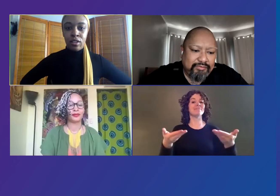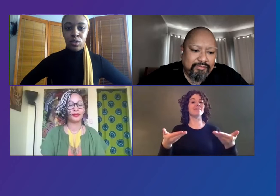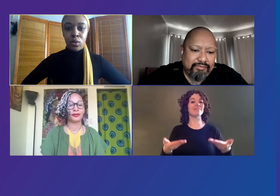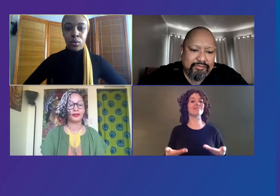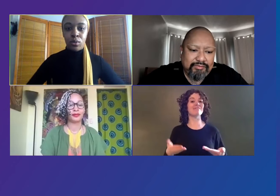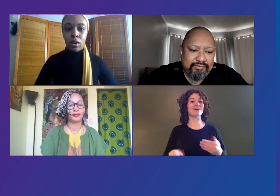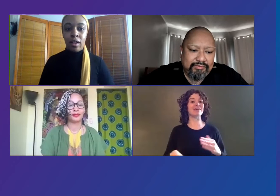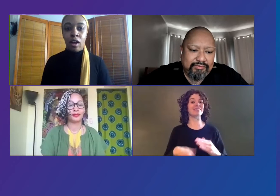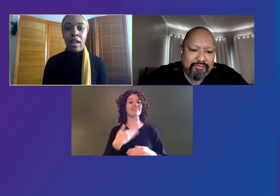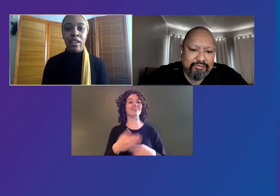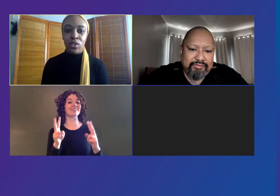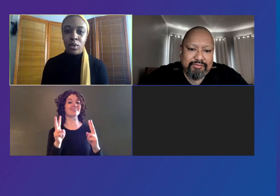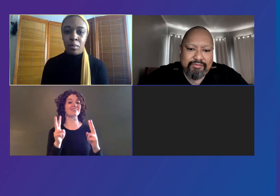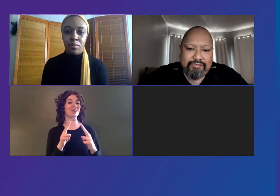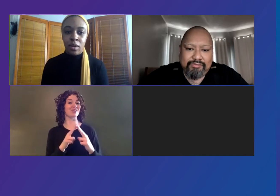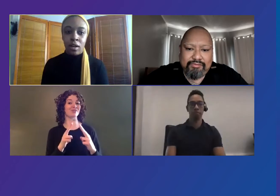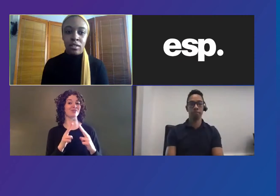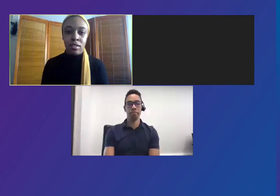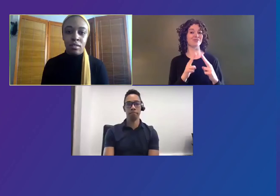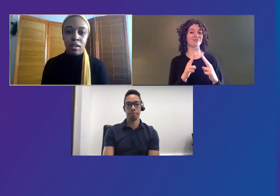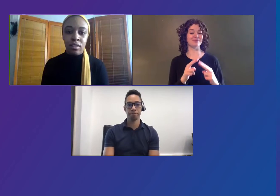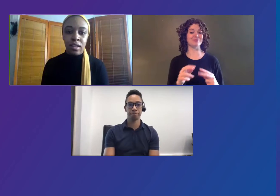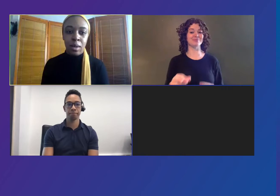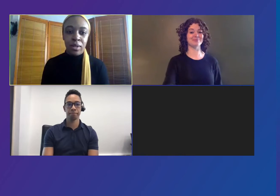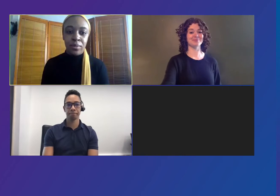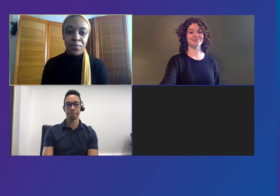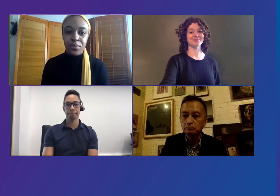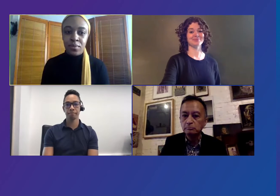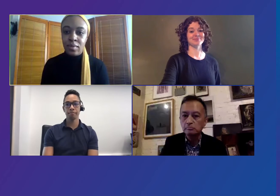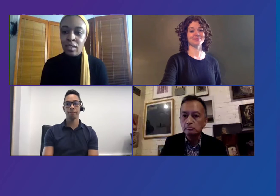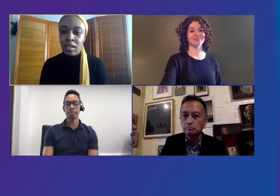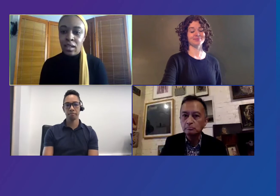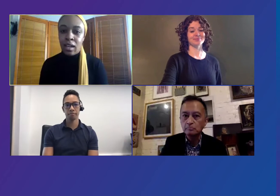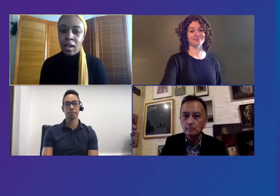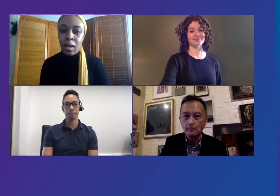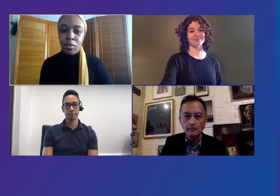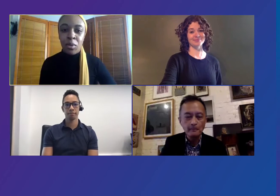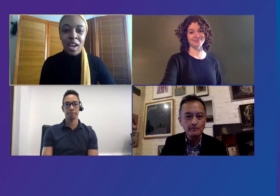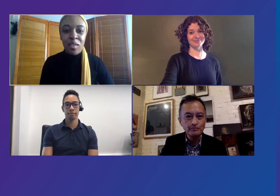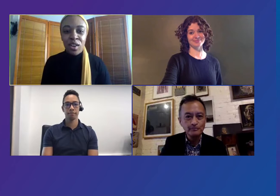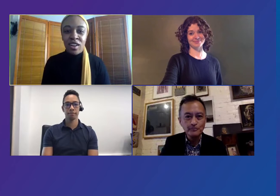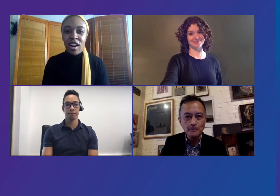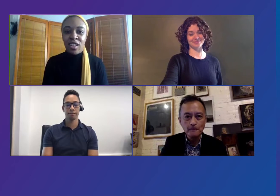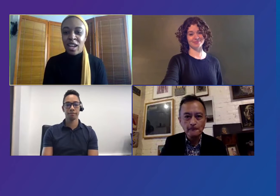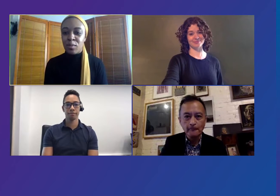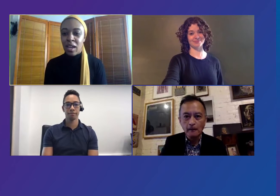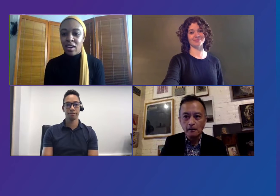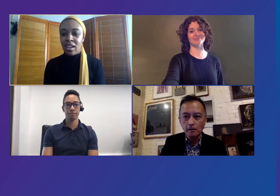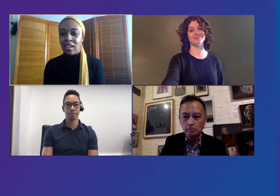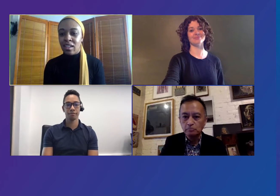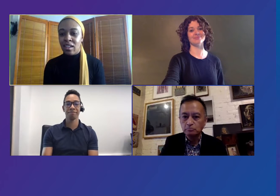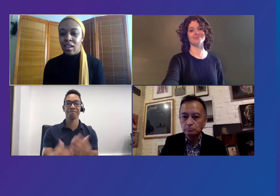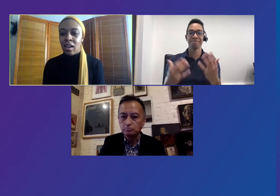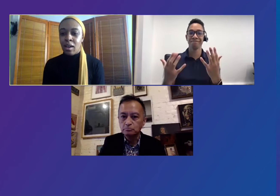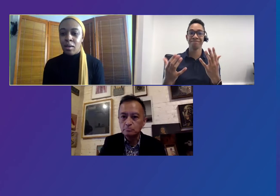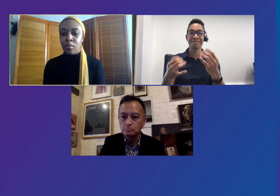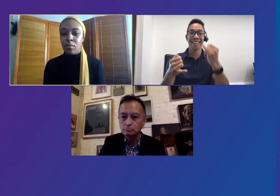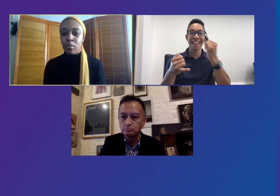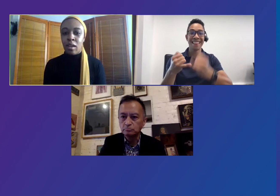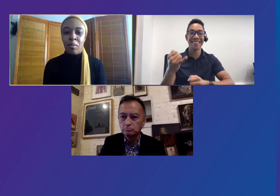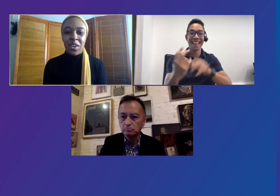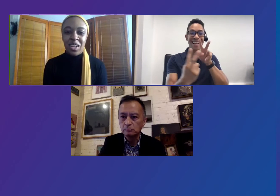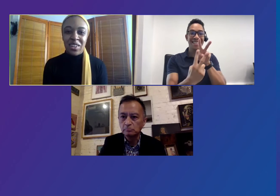our last two come onto the camera. So we have our last pairing.